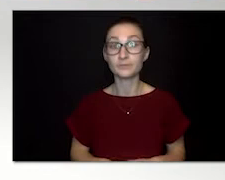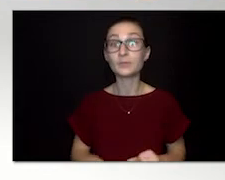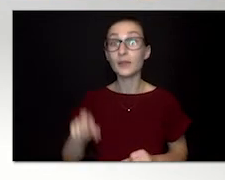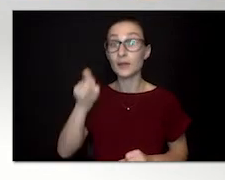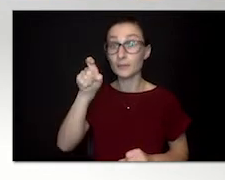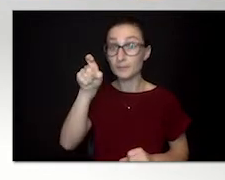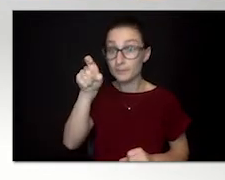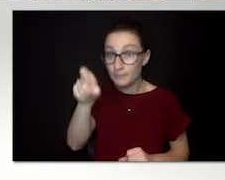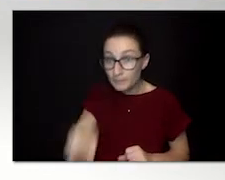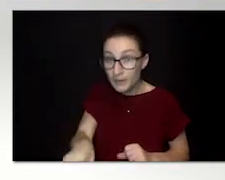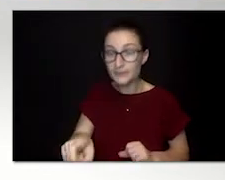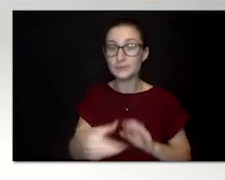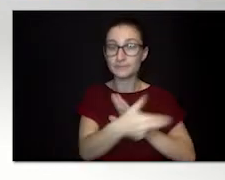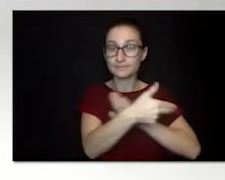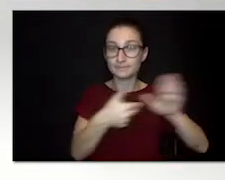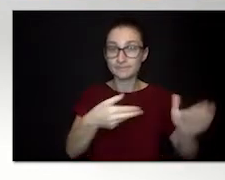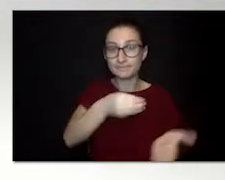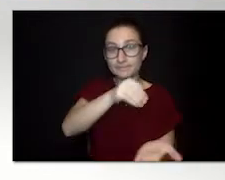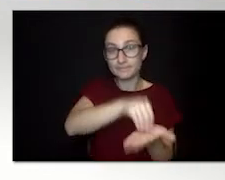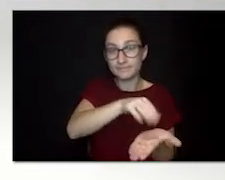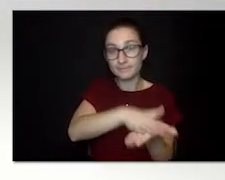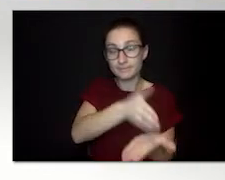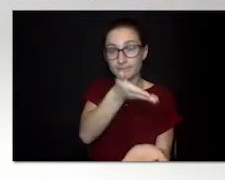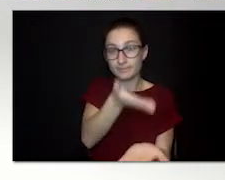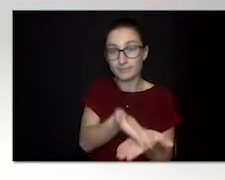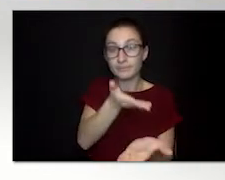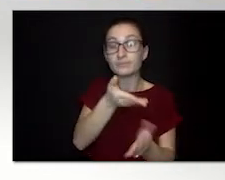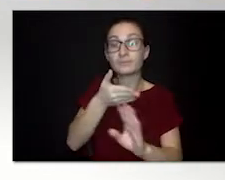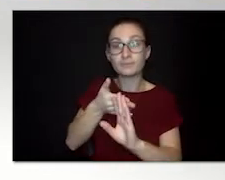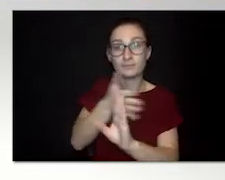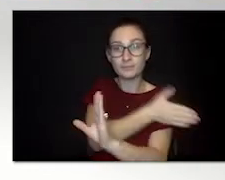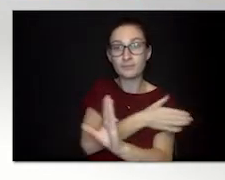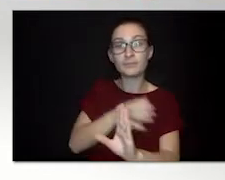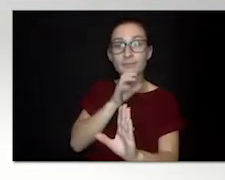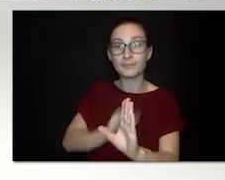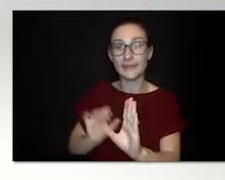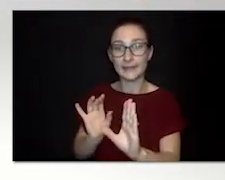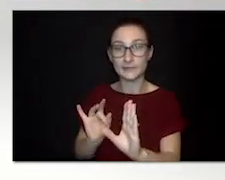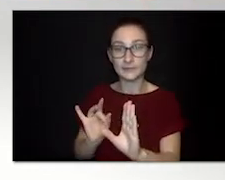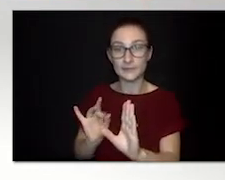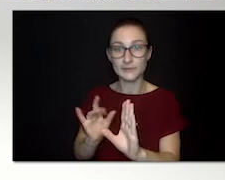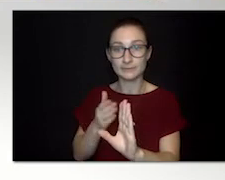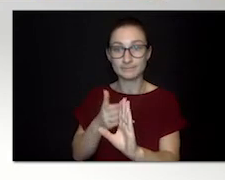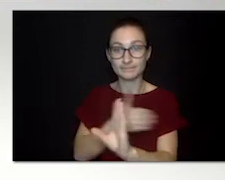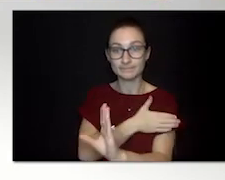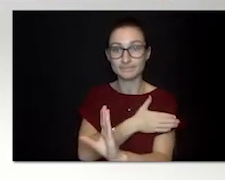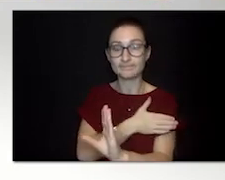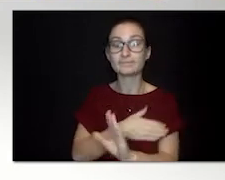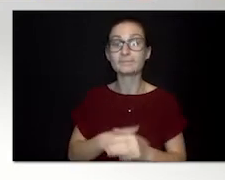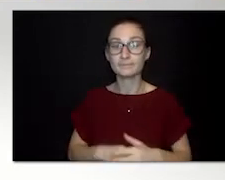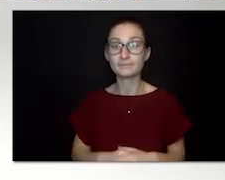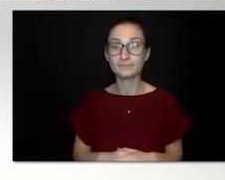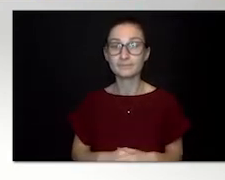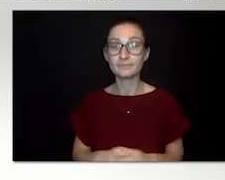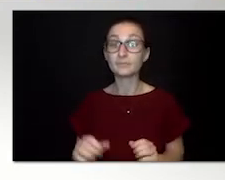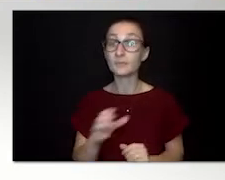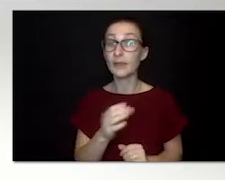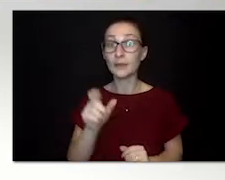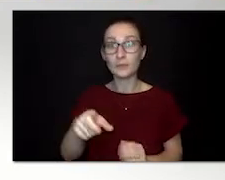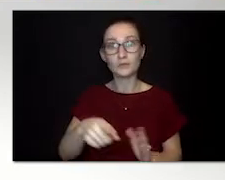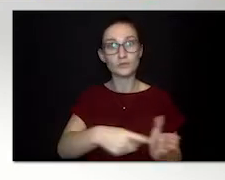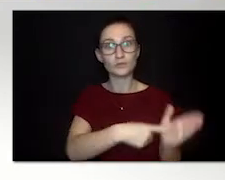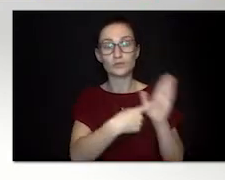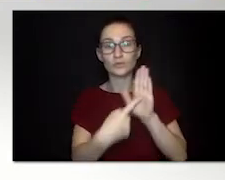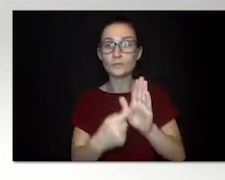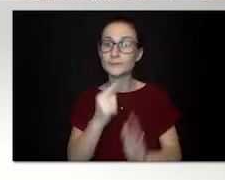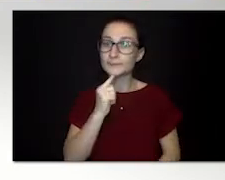have to manifest before the age of 18. So there does have to be documentation that it has actually manifested before the age of 18, and it has to constitute